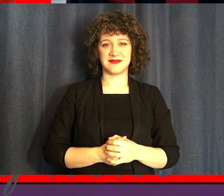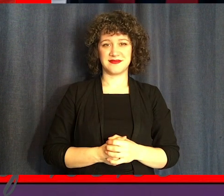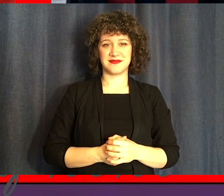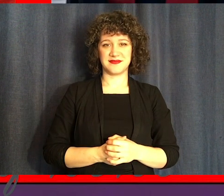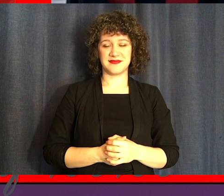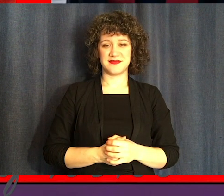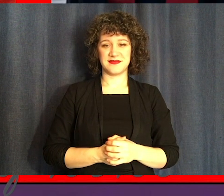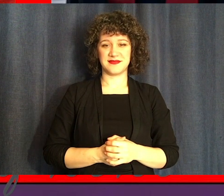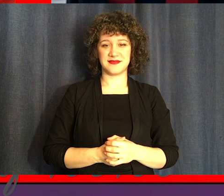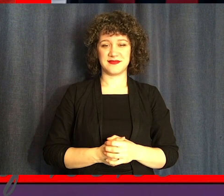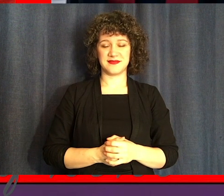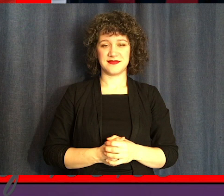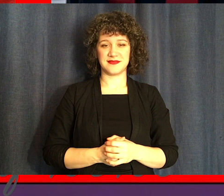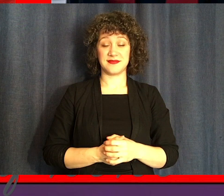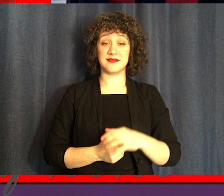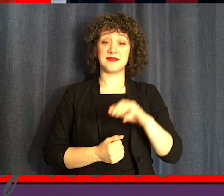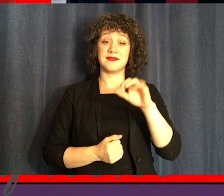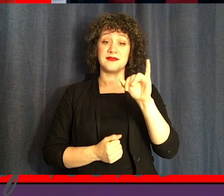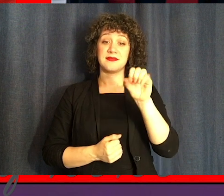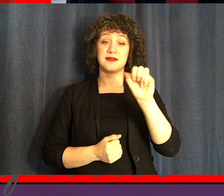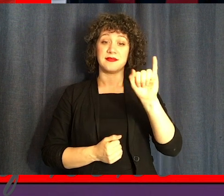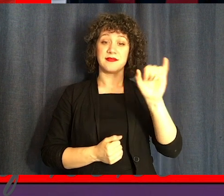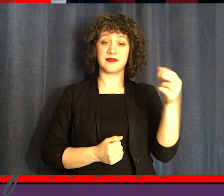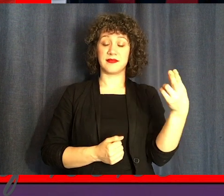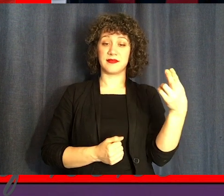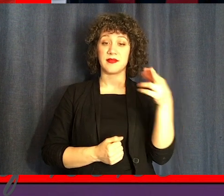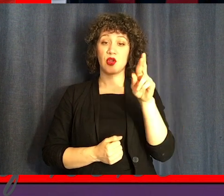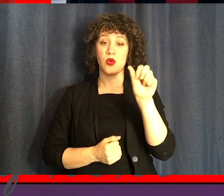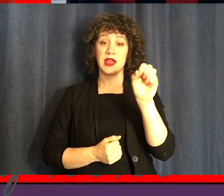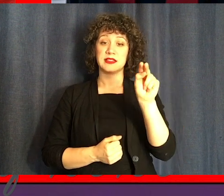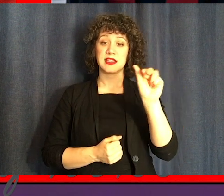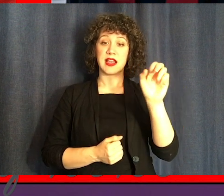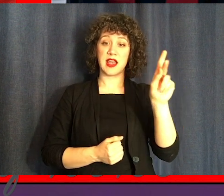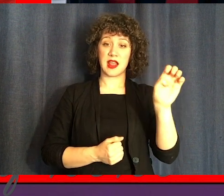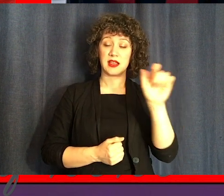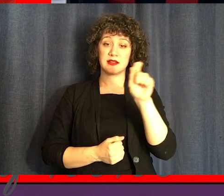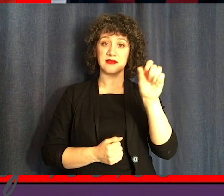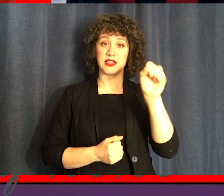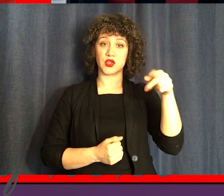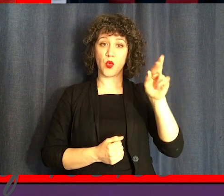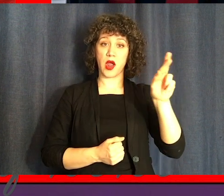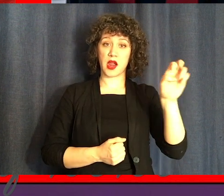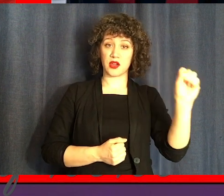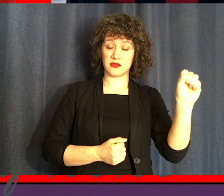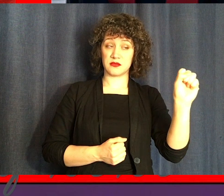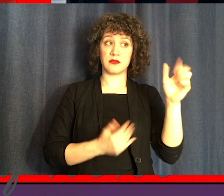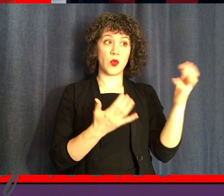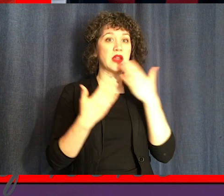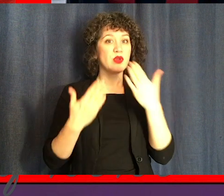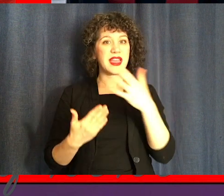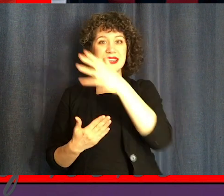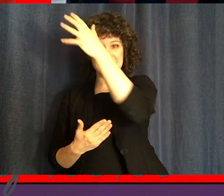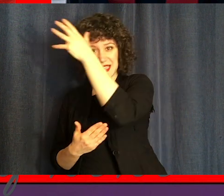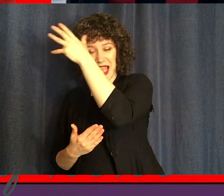Isaiah Rasnick Squires. Isaiah would like to thank his dad, Josh Tyre, and his